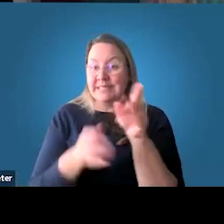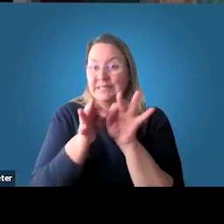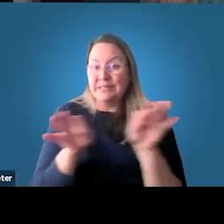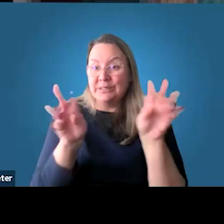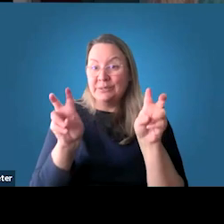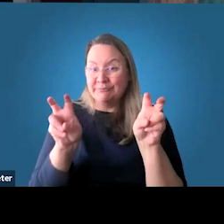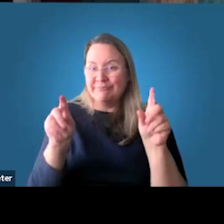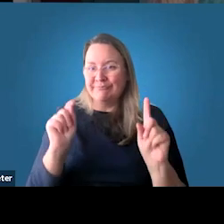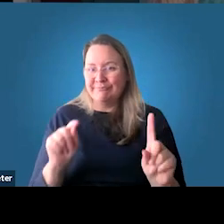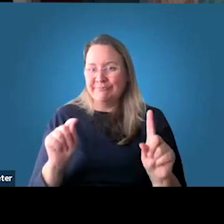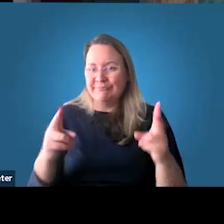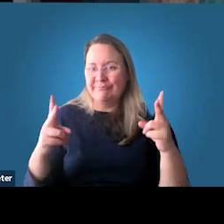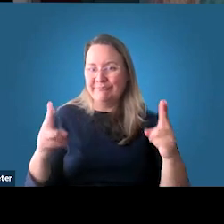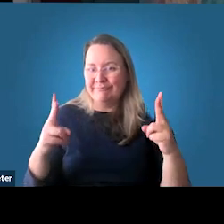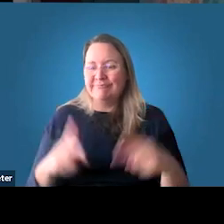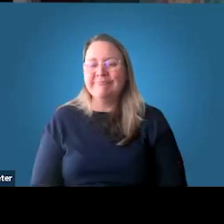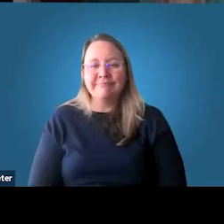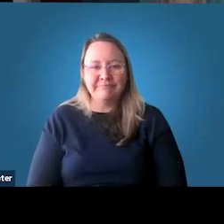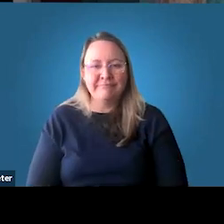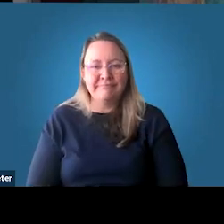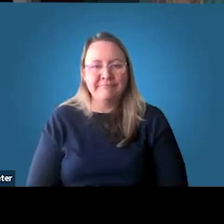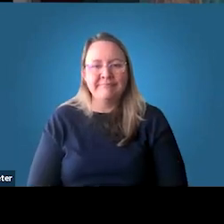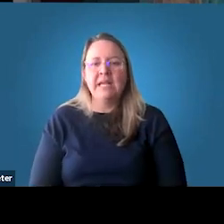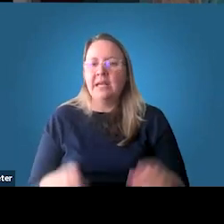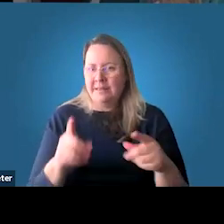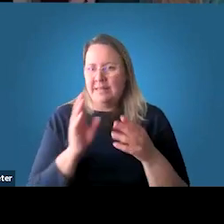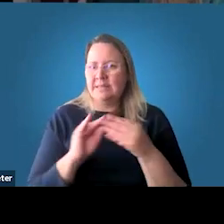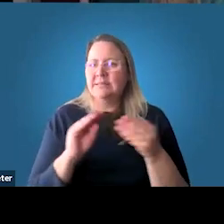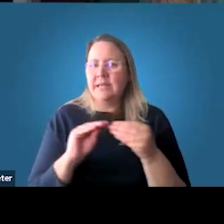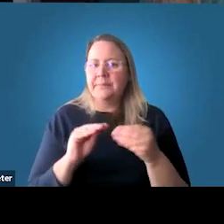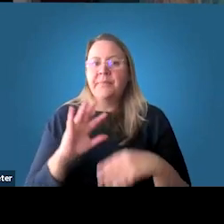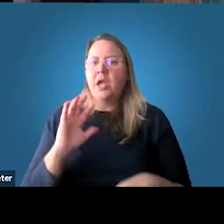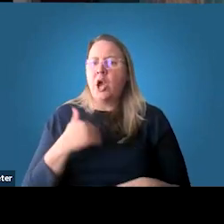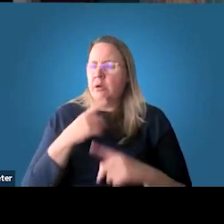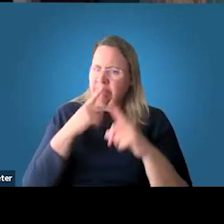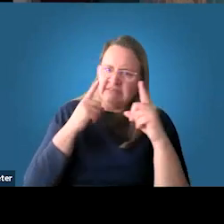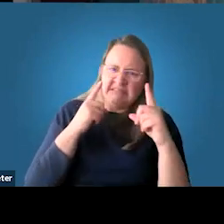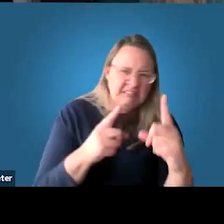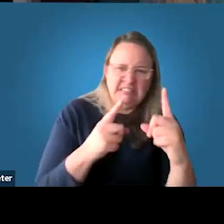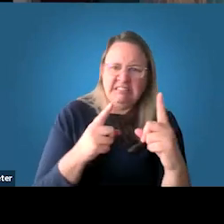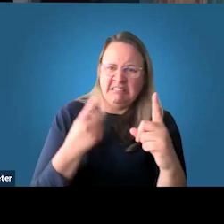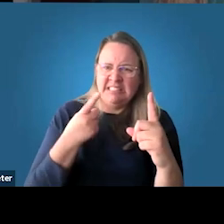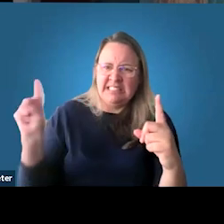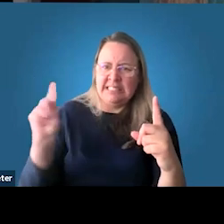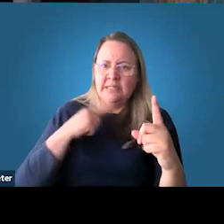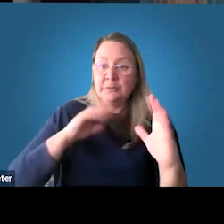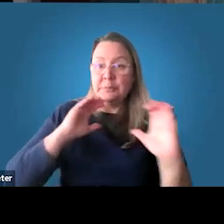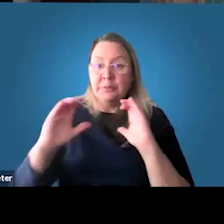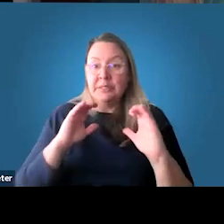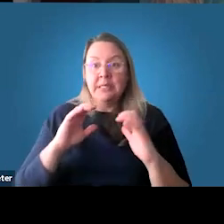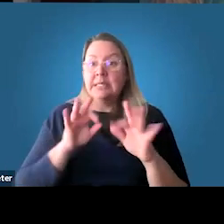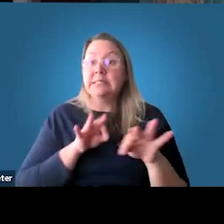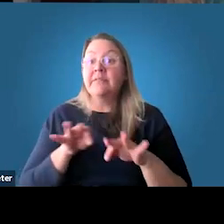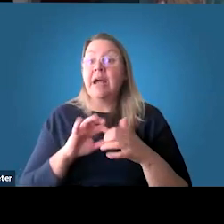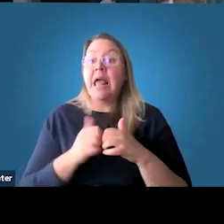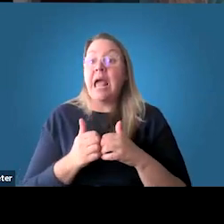from their SSIR article from that same series. They say, our ultimate measure of success for our communications is defined